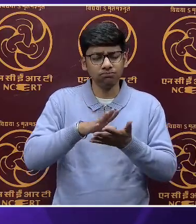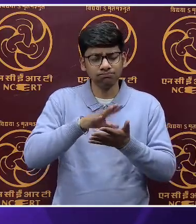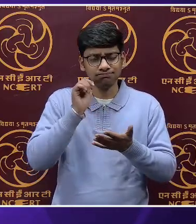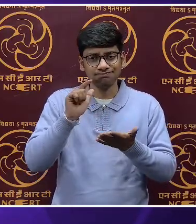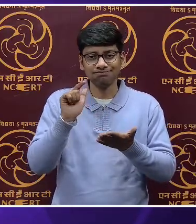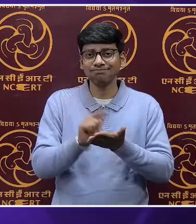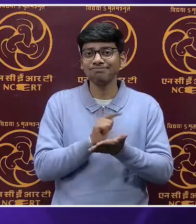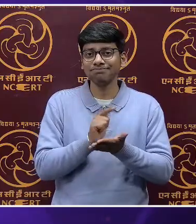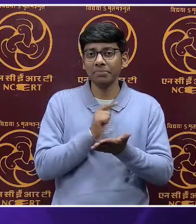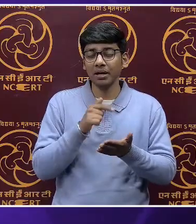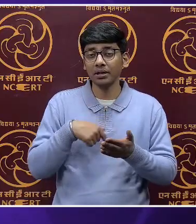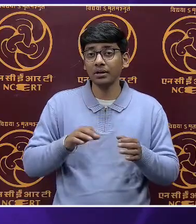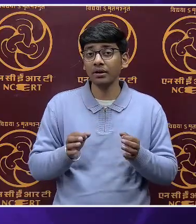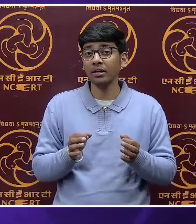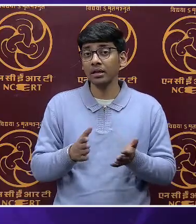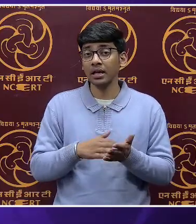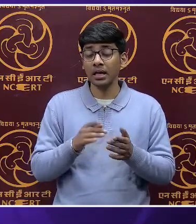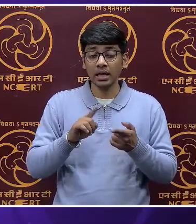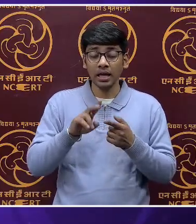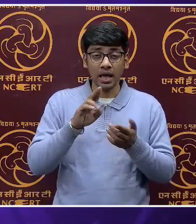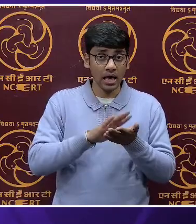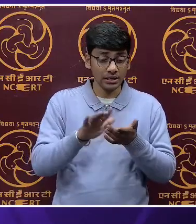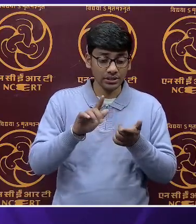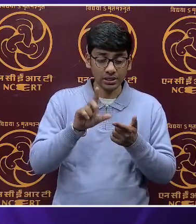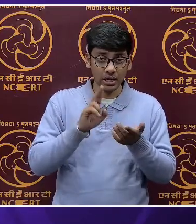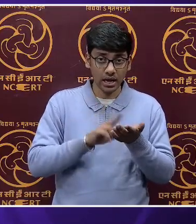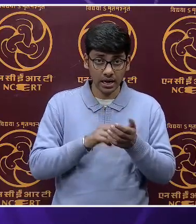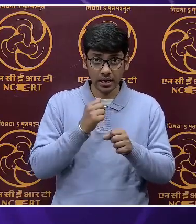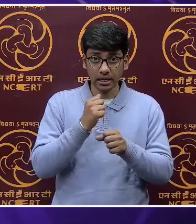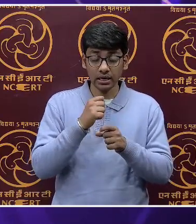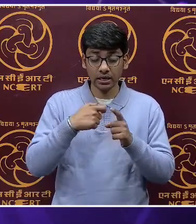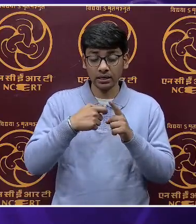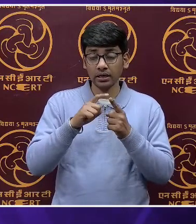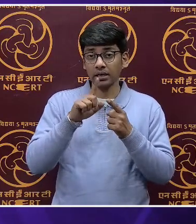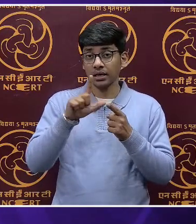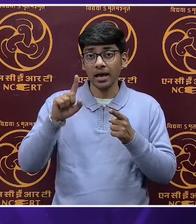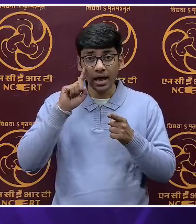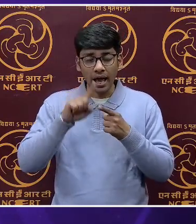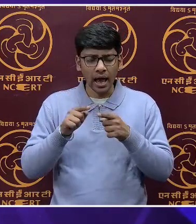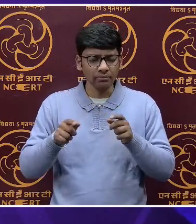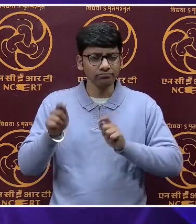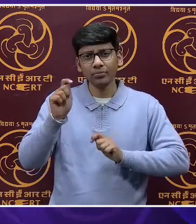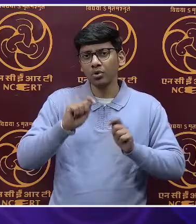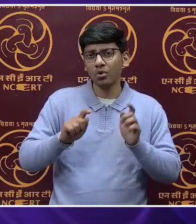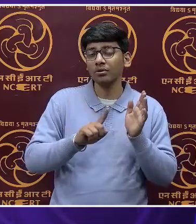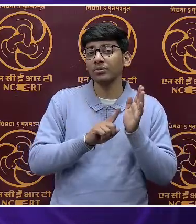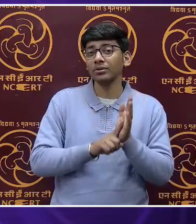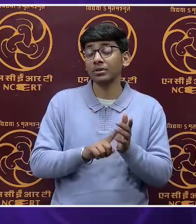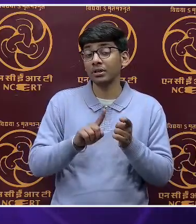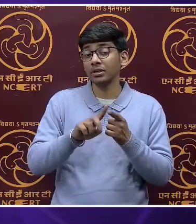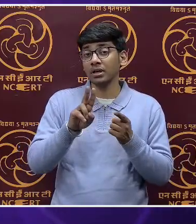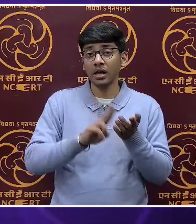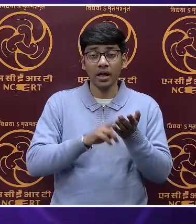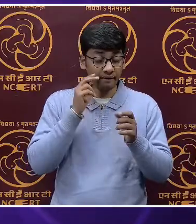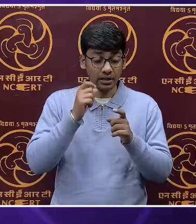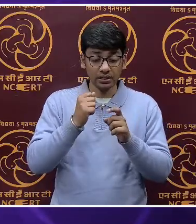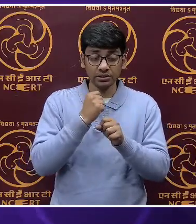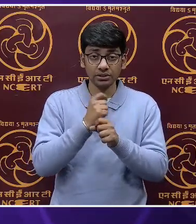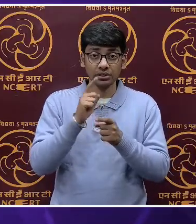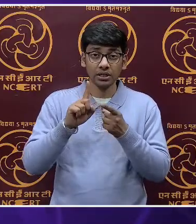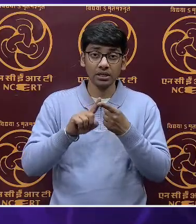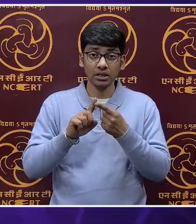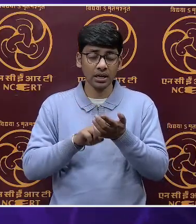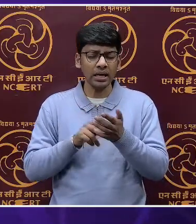chapter. Initially, I only knew about Helen Keller, but I have now another role model in front of me, Miss Evelyn Glennie, and Yes. I'm going to use